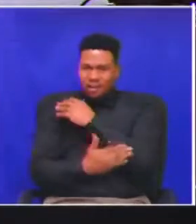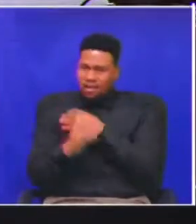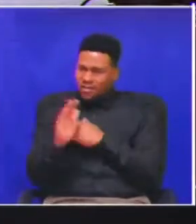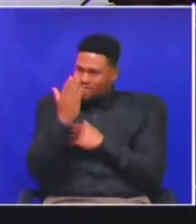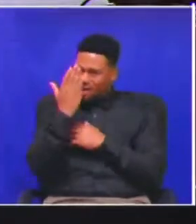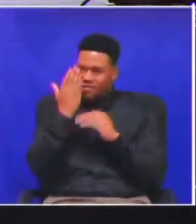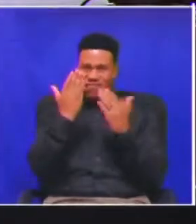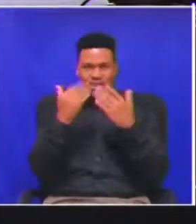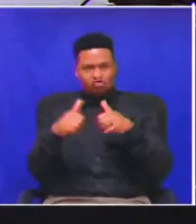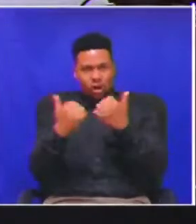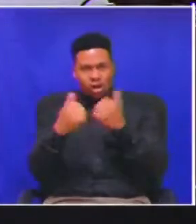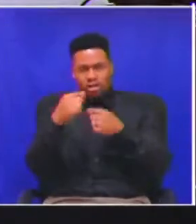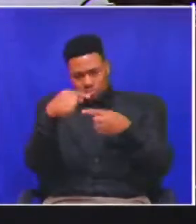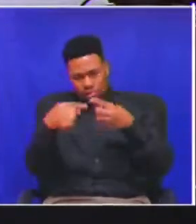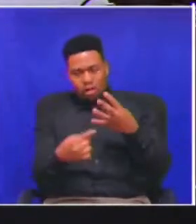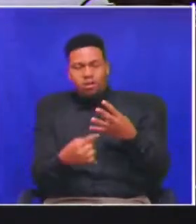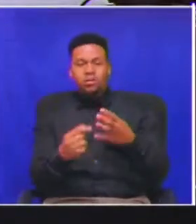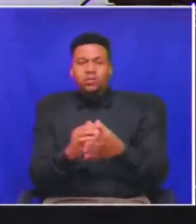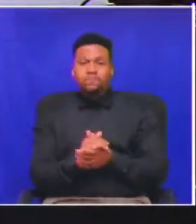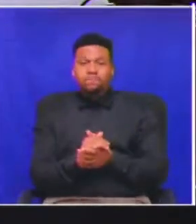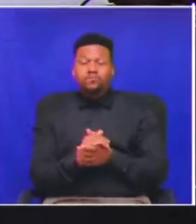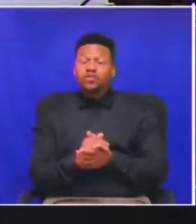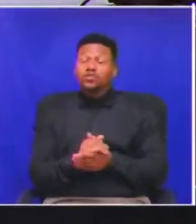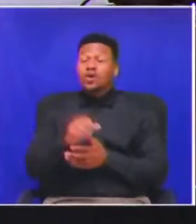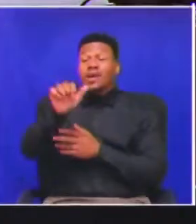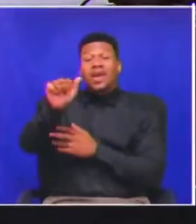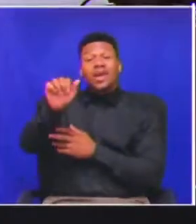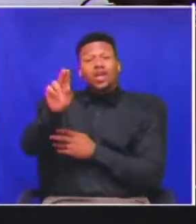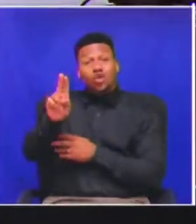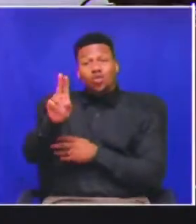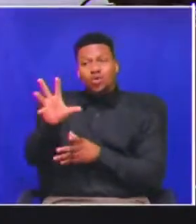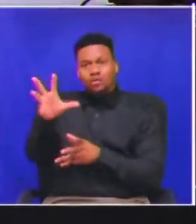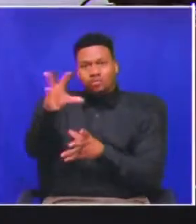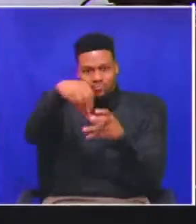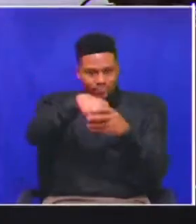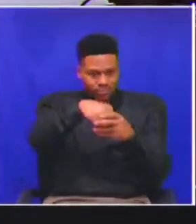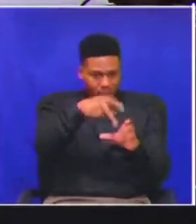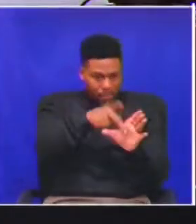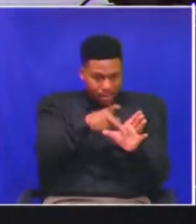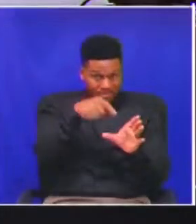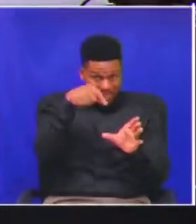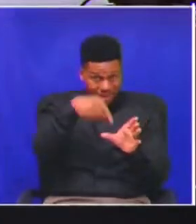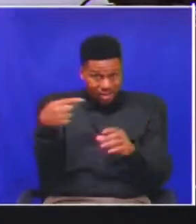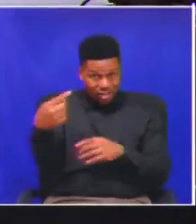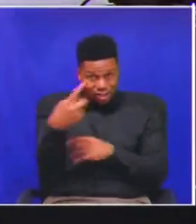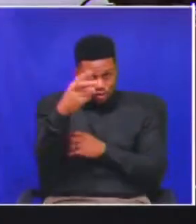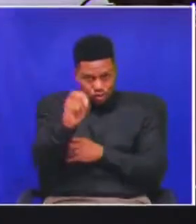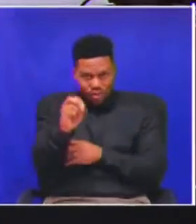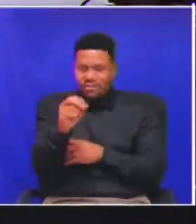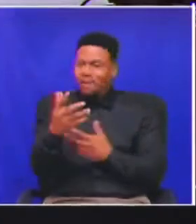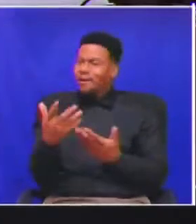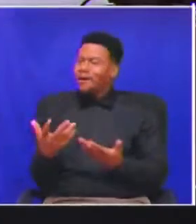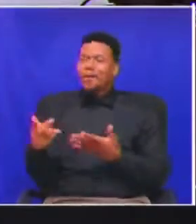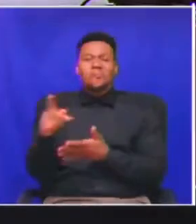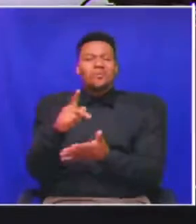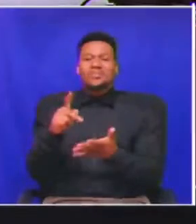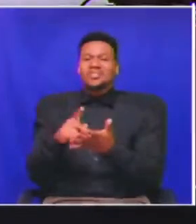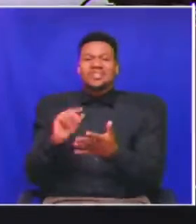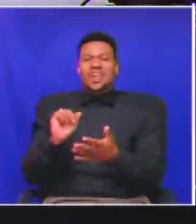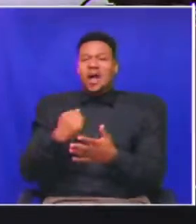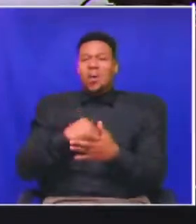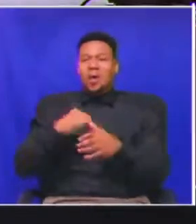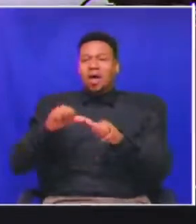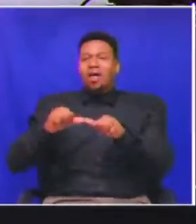the participation of the AU in G20 has enhanced our position, because it is no longer